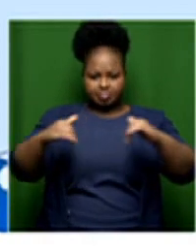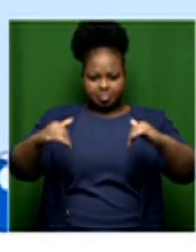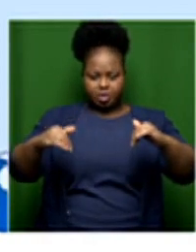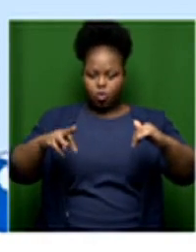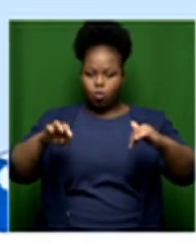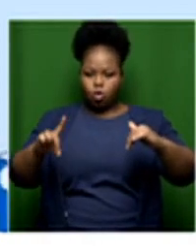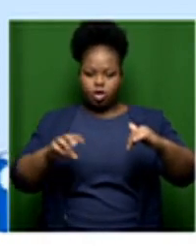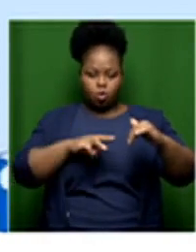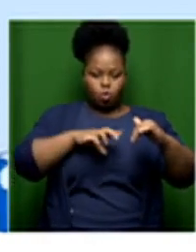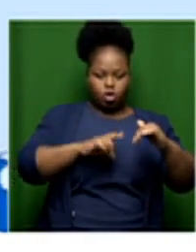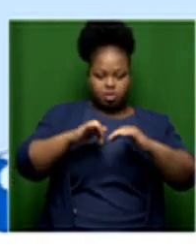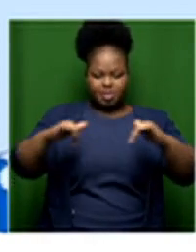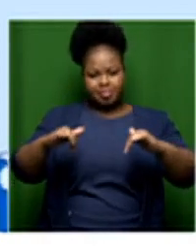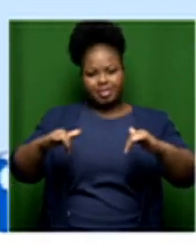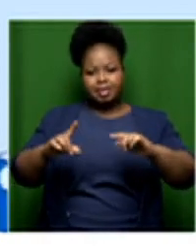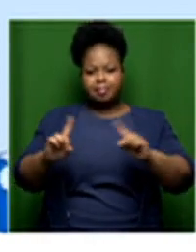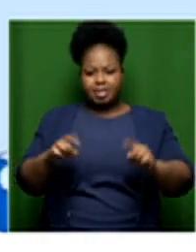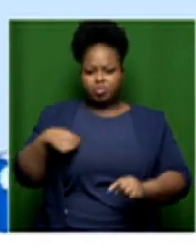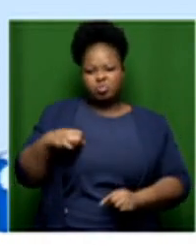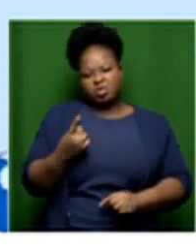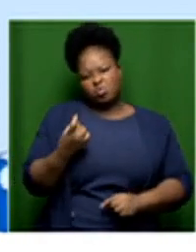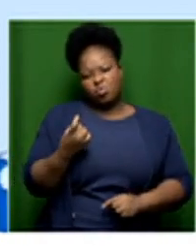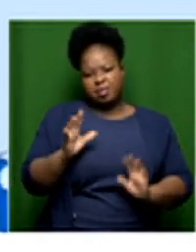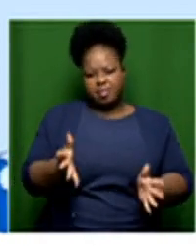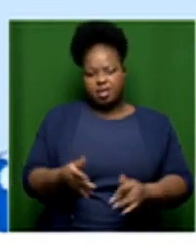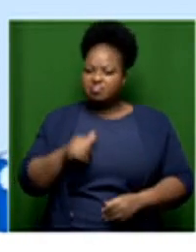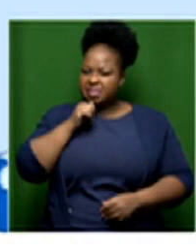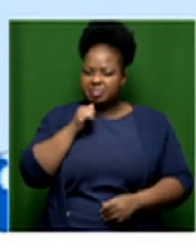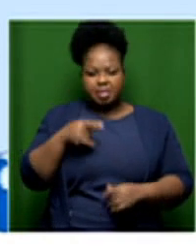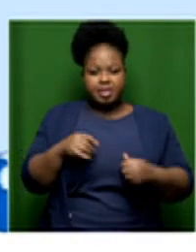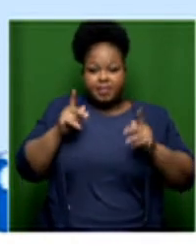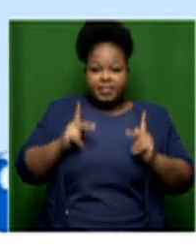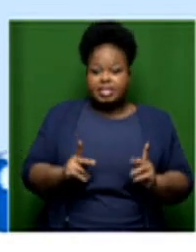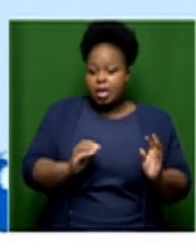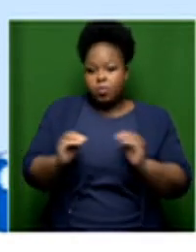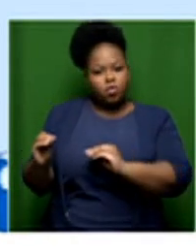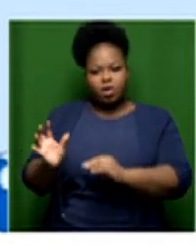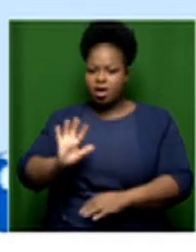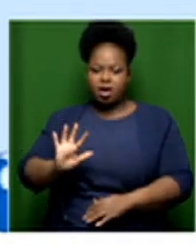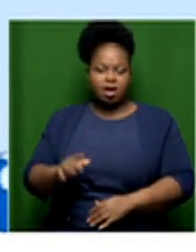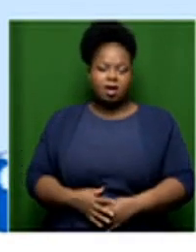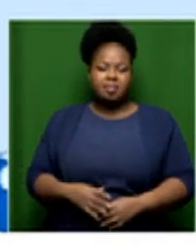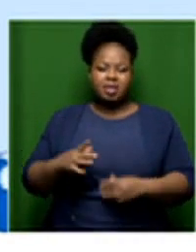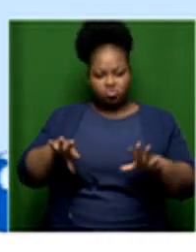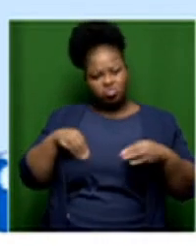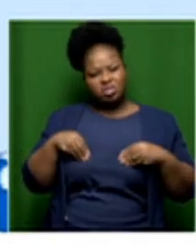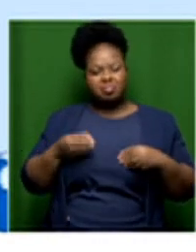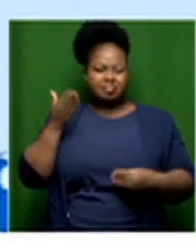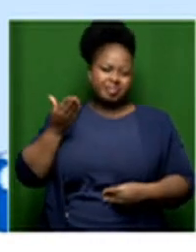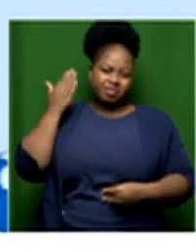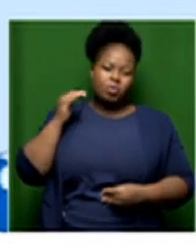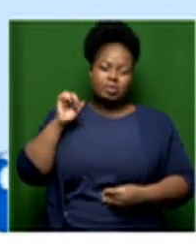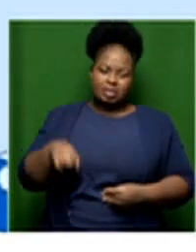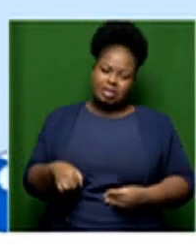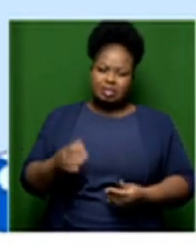ward. Even where the ward boundary has changed, people are not relocated physically. But we accept that in the past,